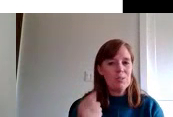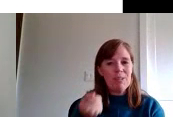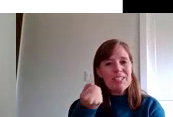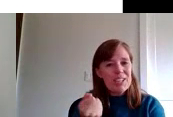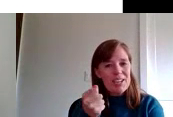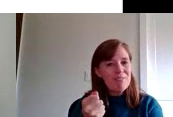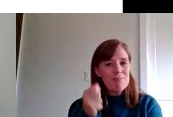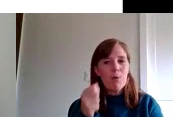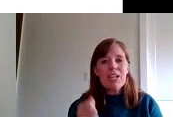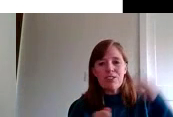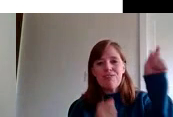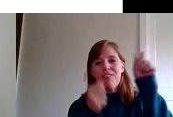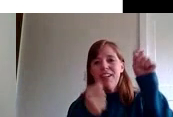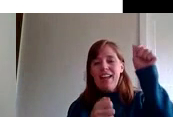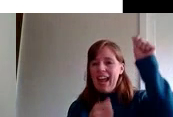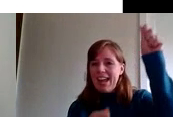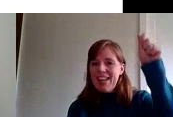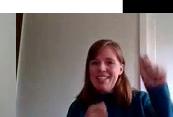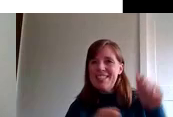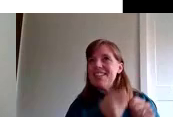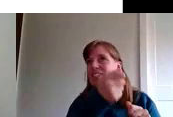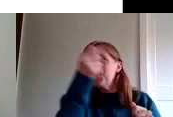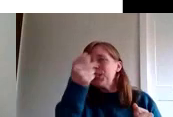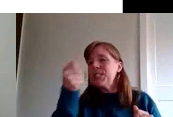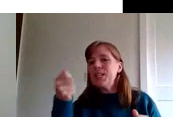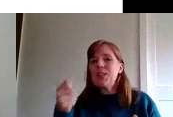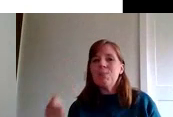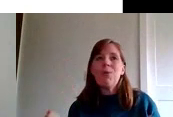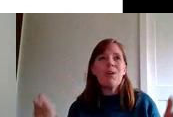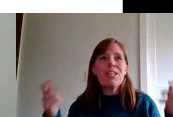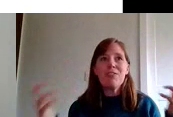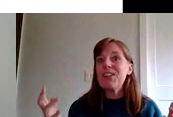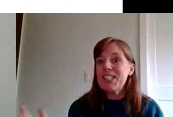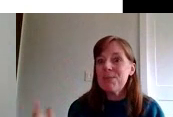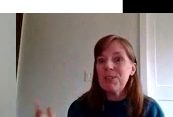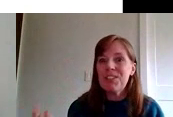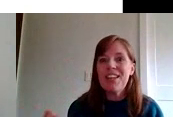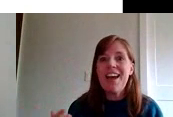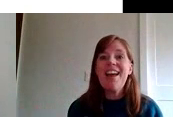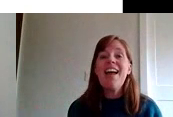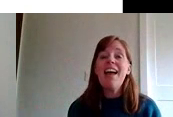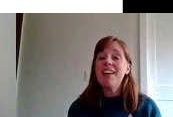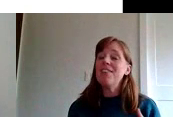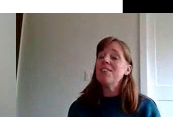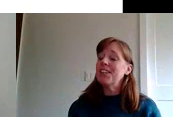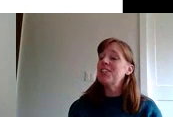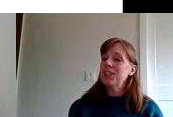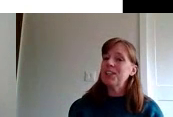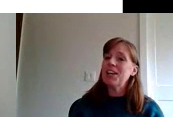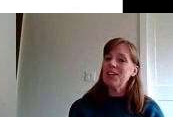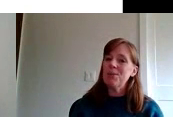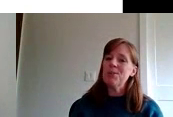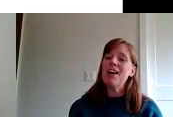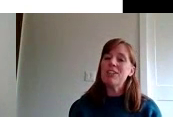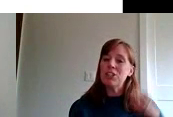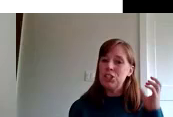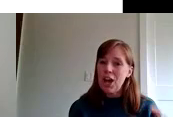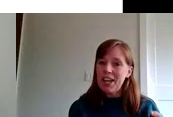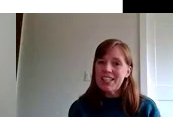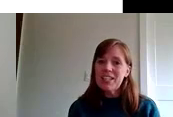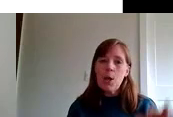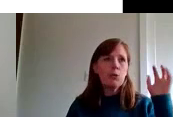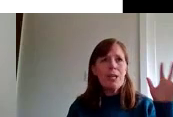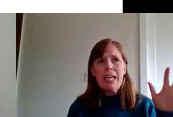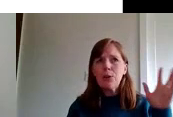lot of teachers use big giant pointer hands, and so you can see on the board. It's very similar to that. And I know the kids really like it when you have